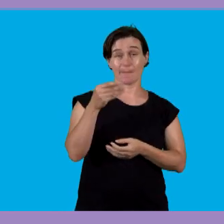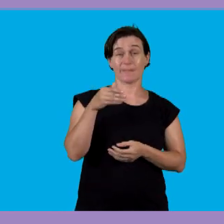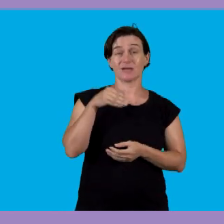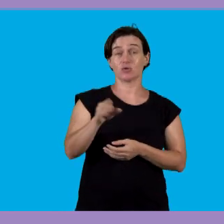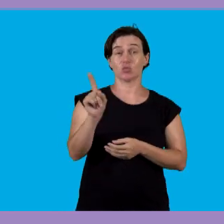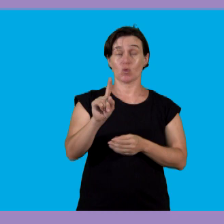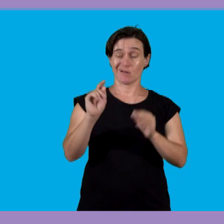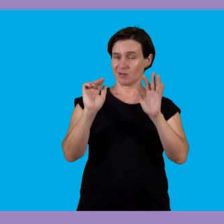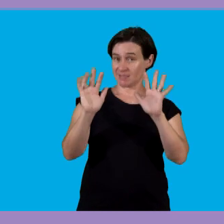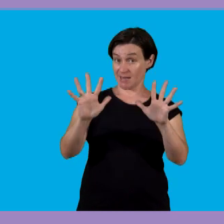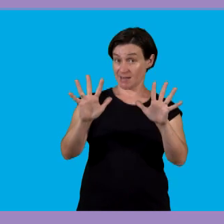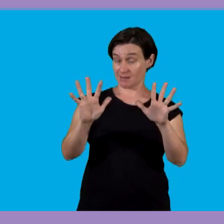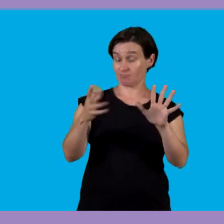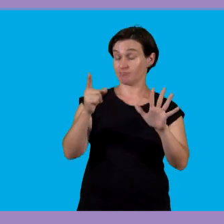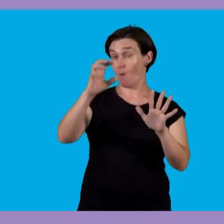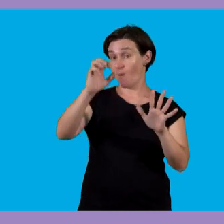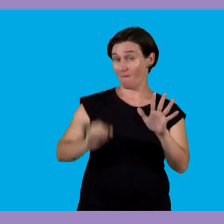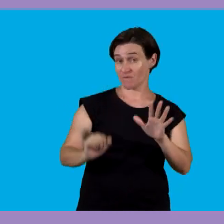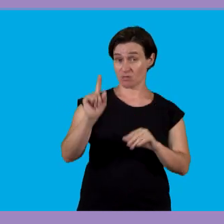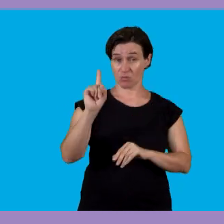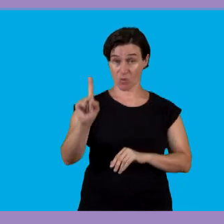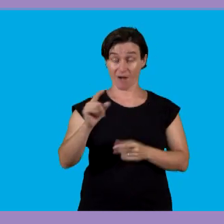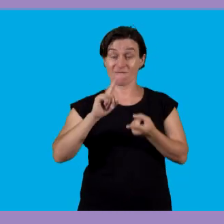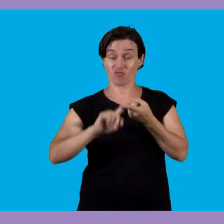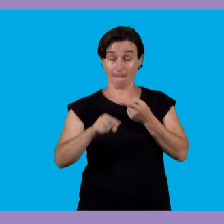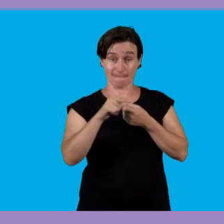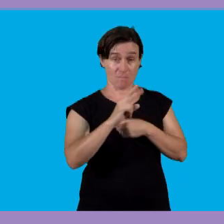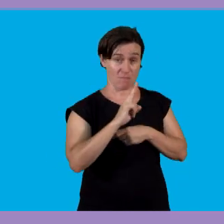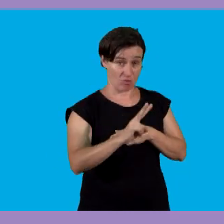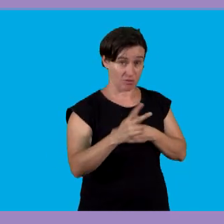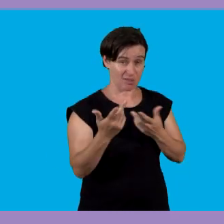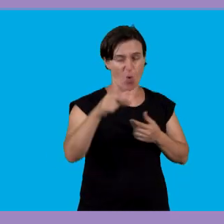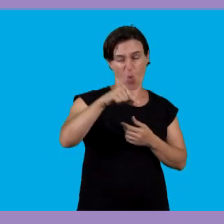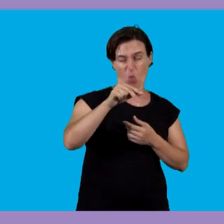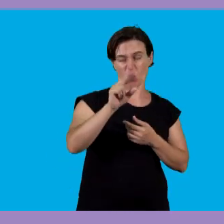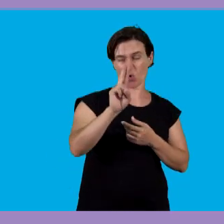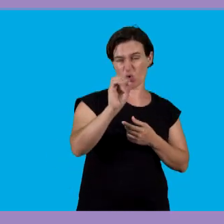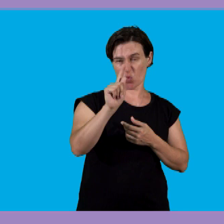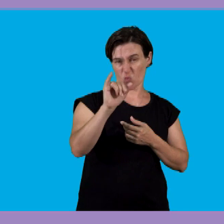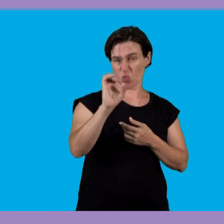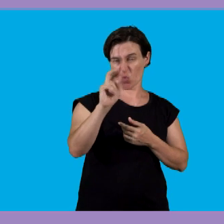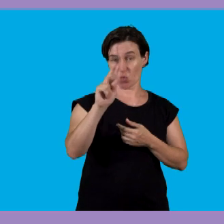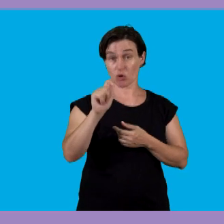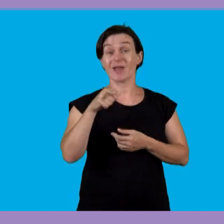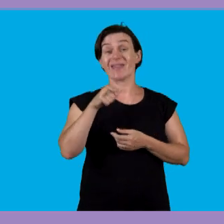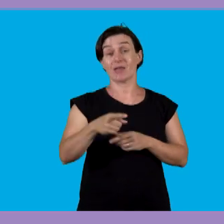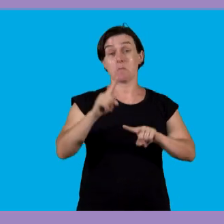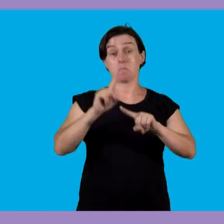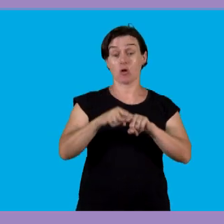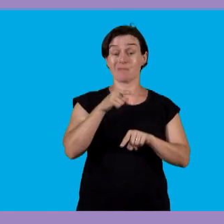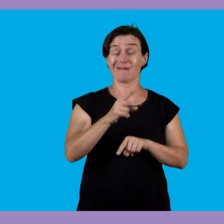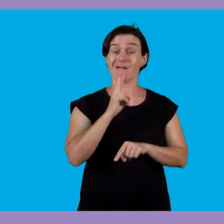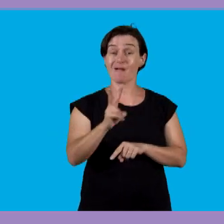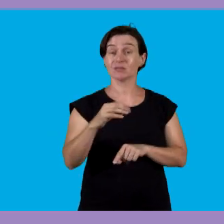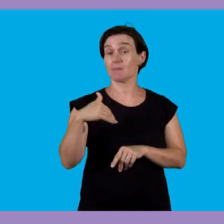a number into 10, subtract 1 from the quotient, then multiply the answer